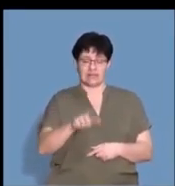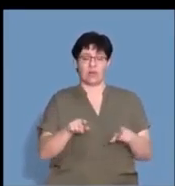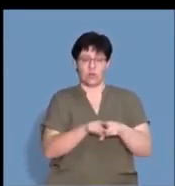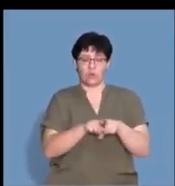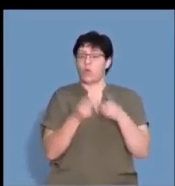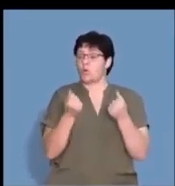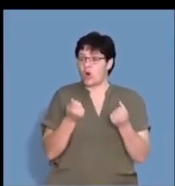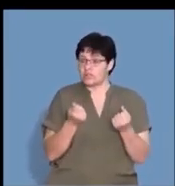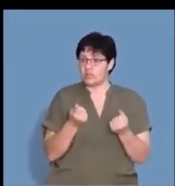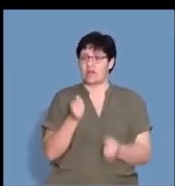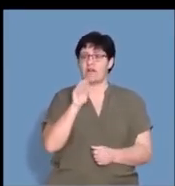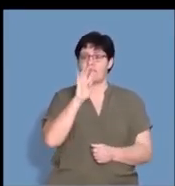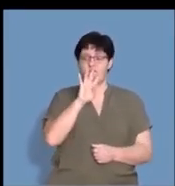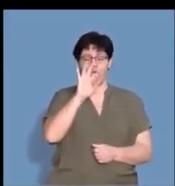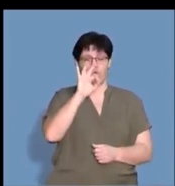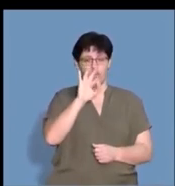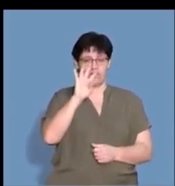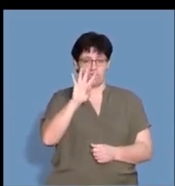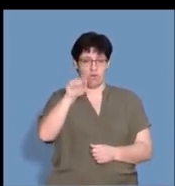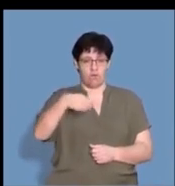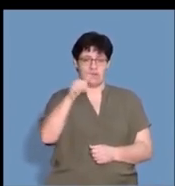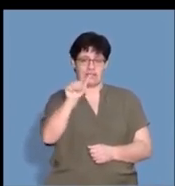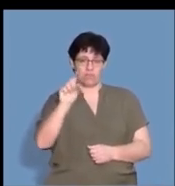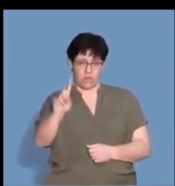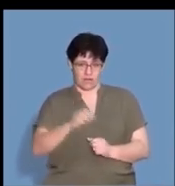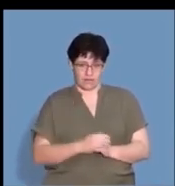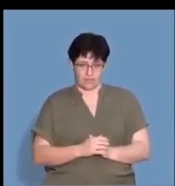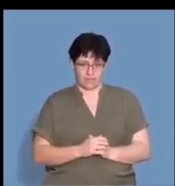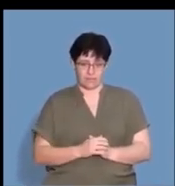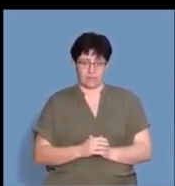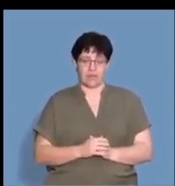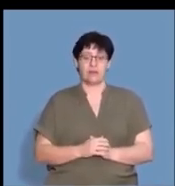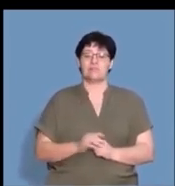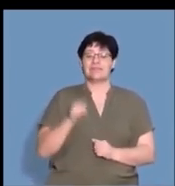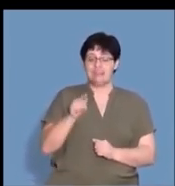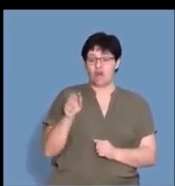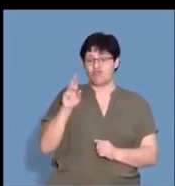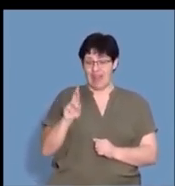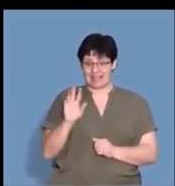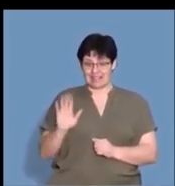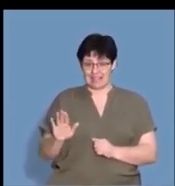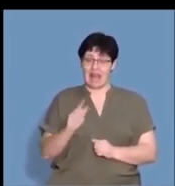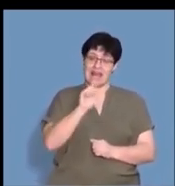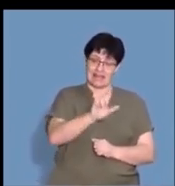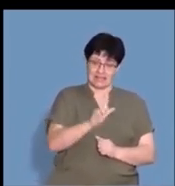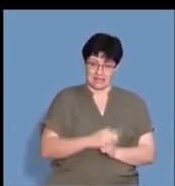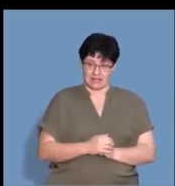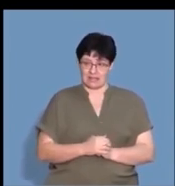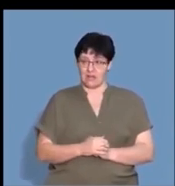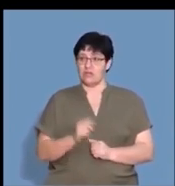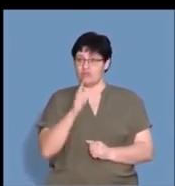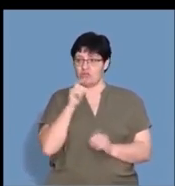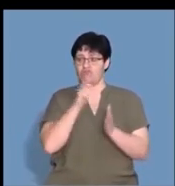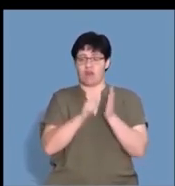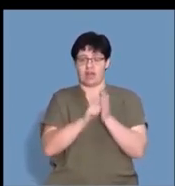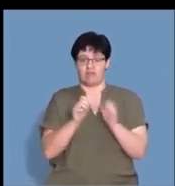a cost of 434 Rand 61. So that's my rand and my litres. So I'm going to write